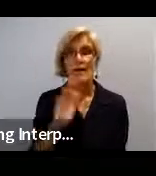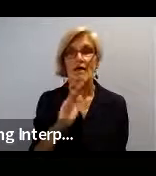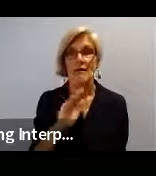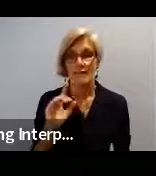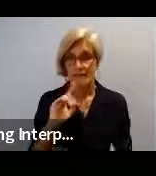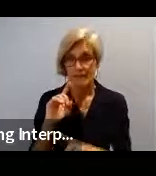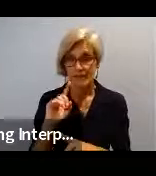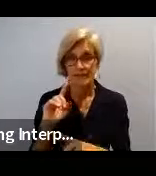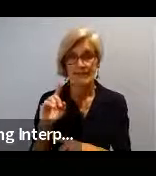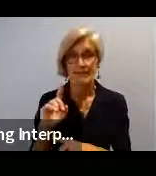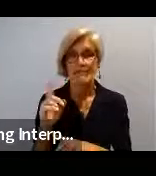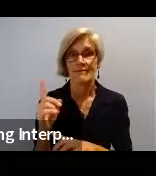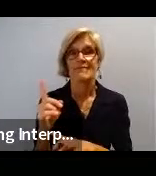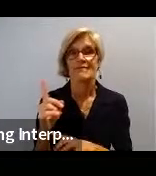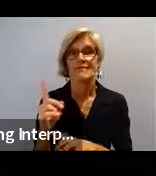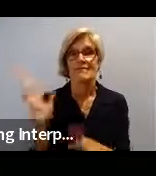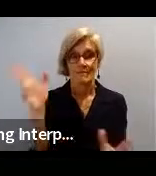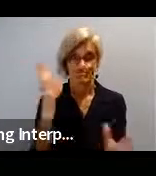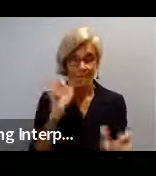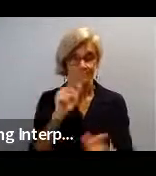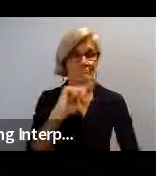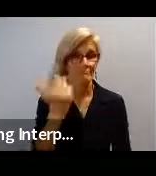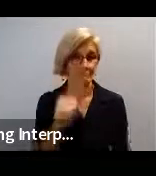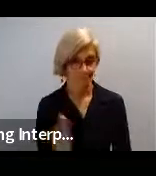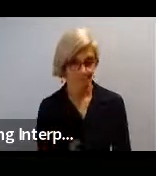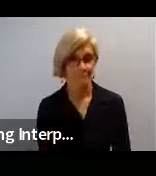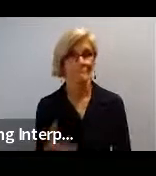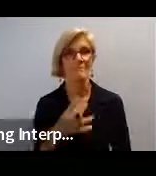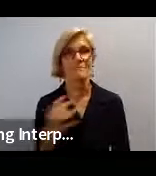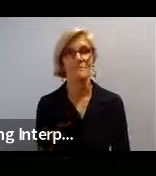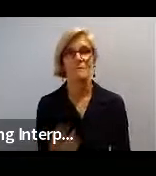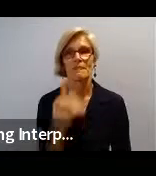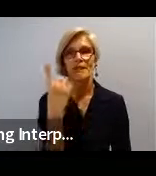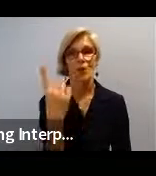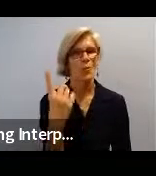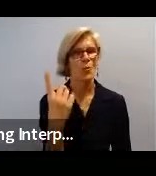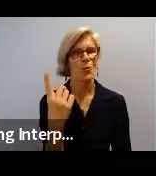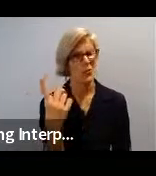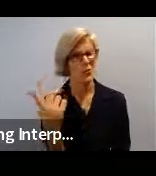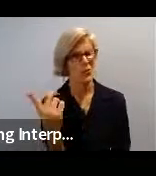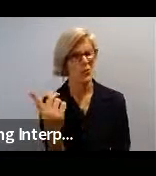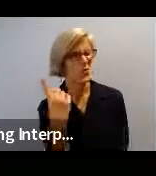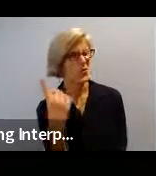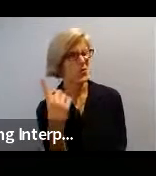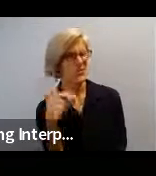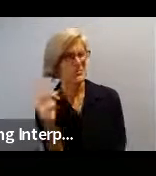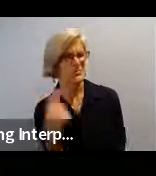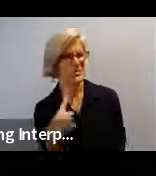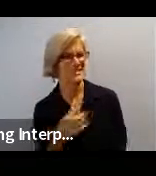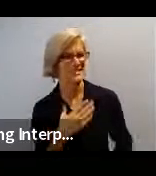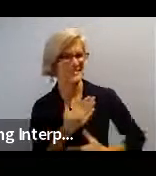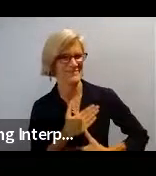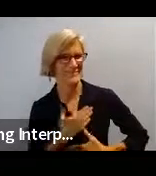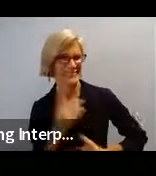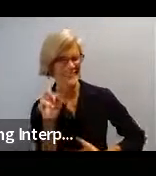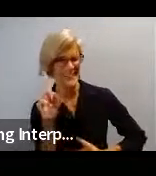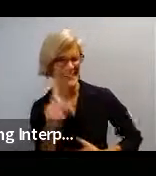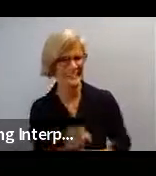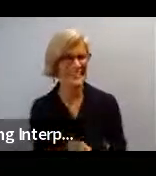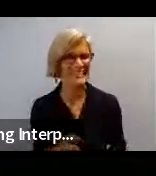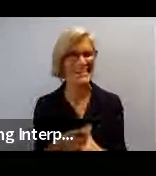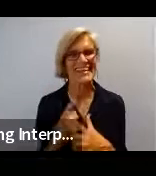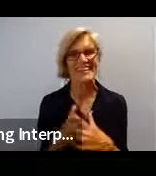that they are received, and we will ask that one question, please, at a time, and we